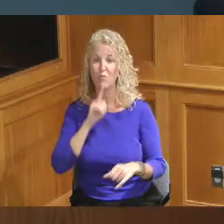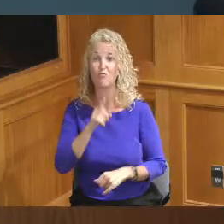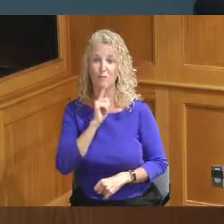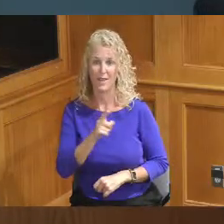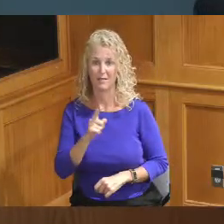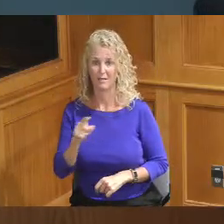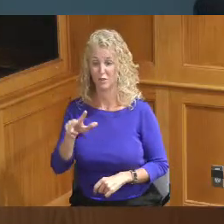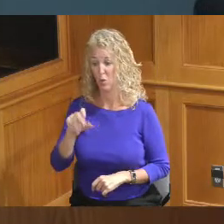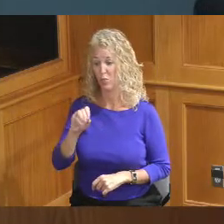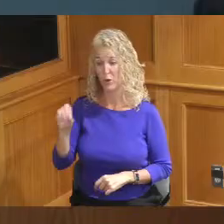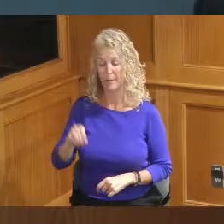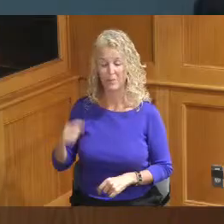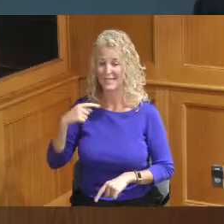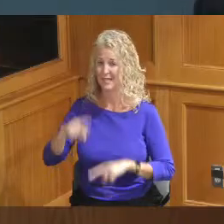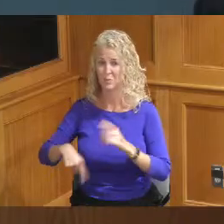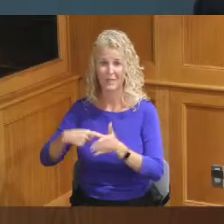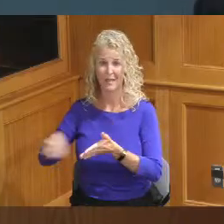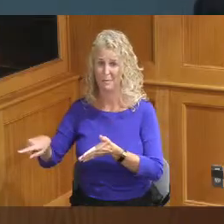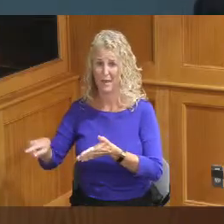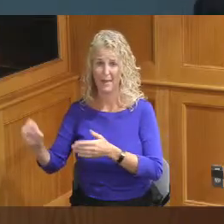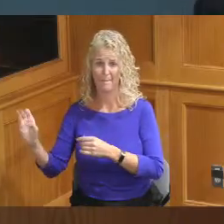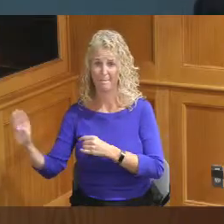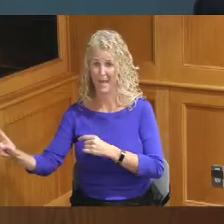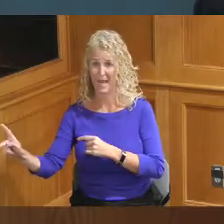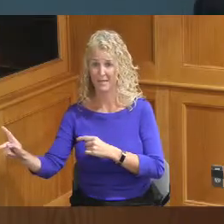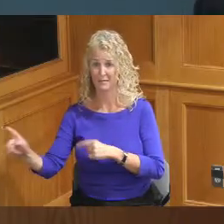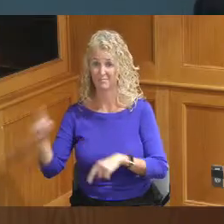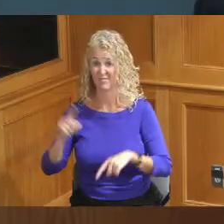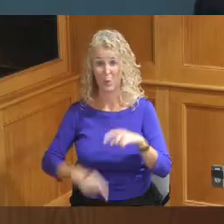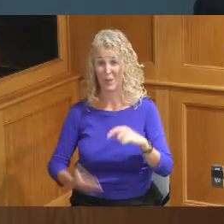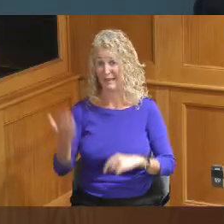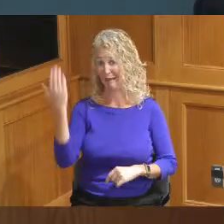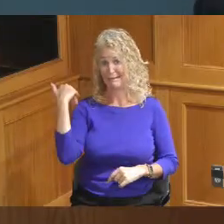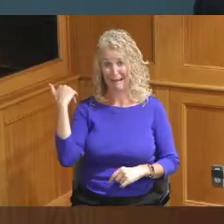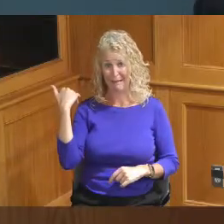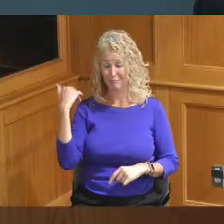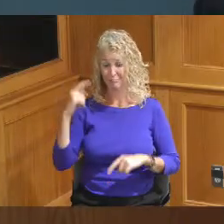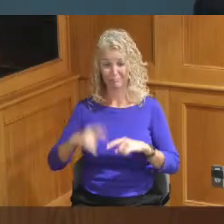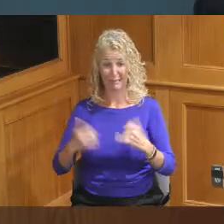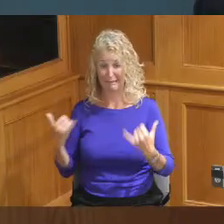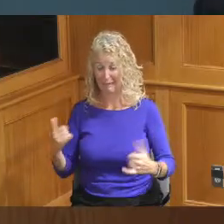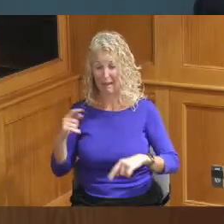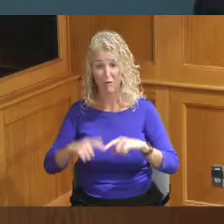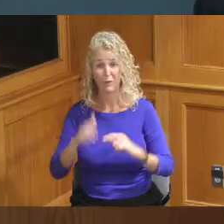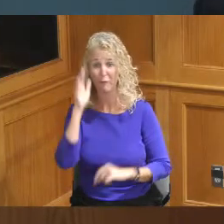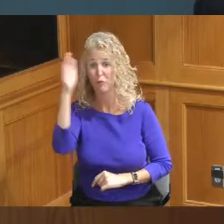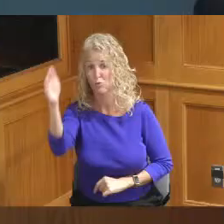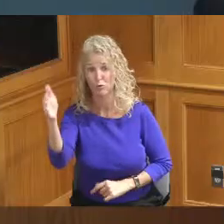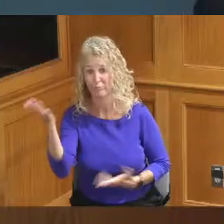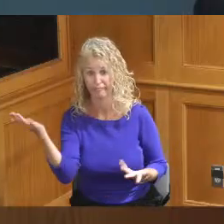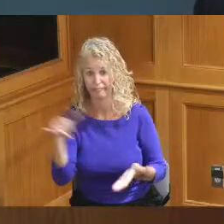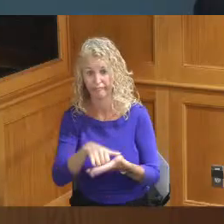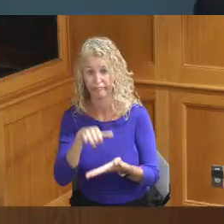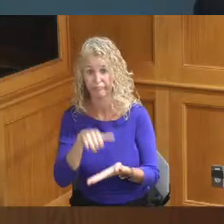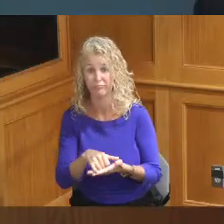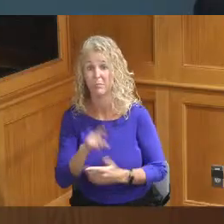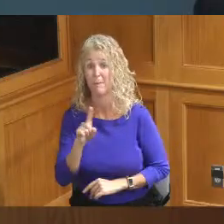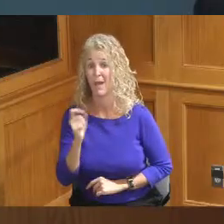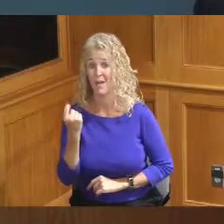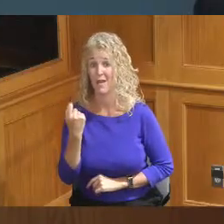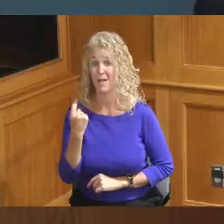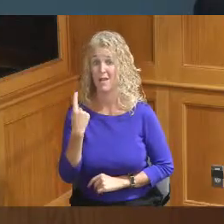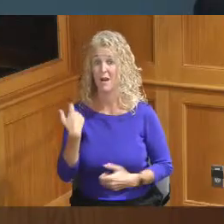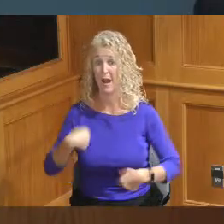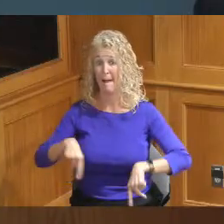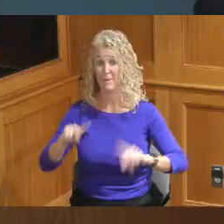pay the 30%. We can't now, we can't in the future unless our revenues go up, but the opportunity to bring that